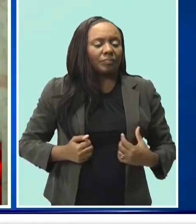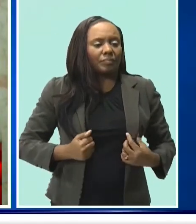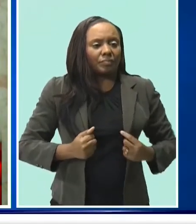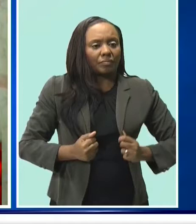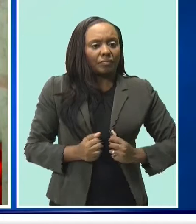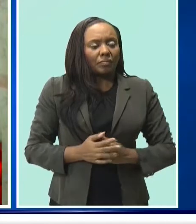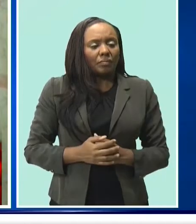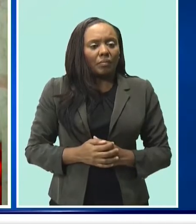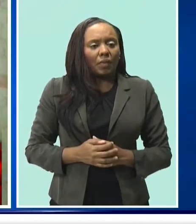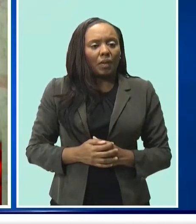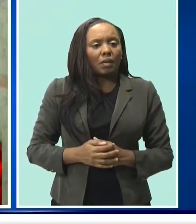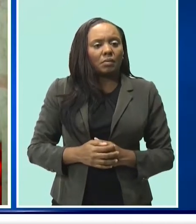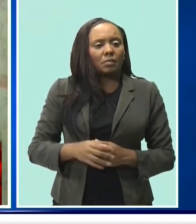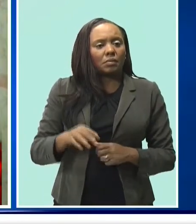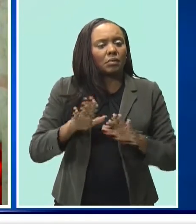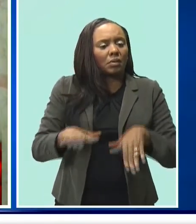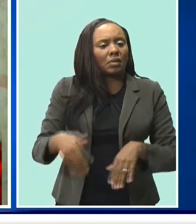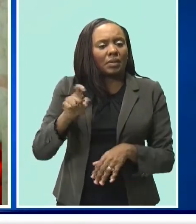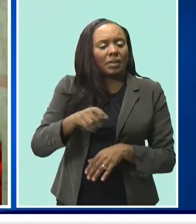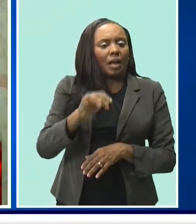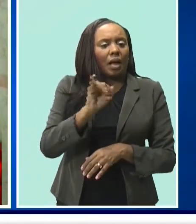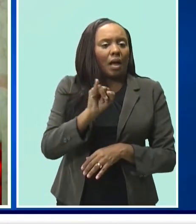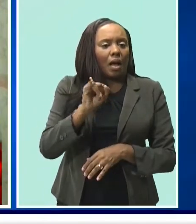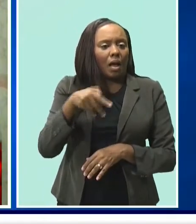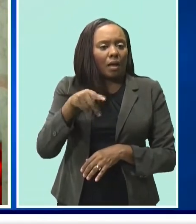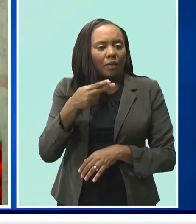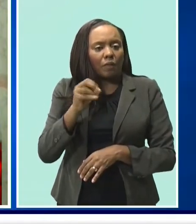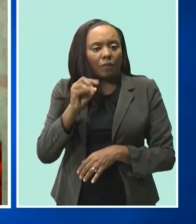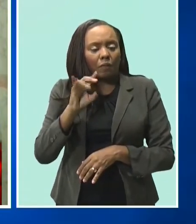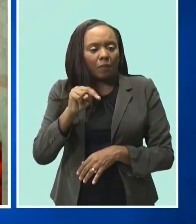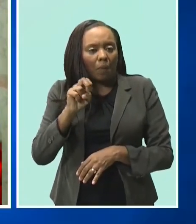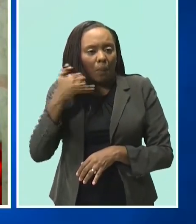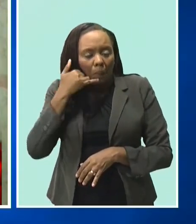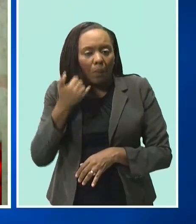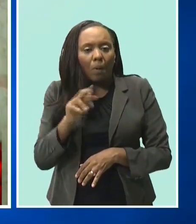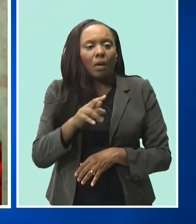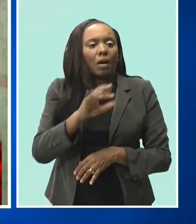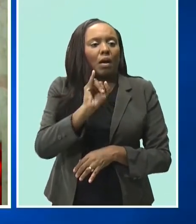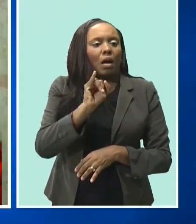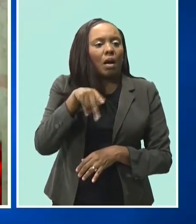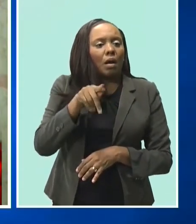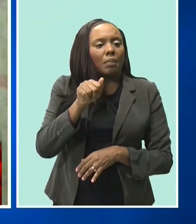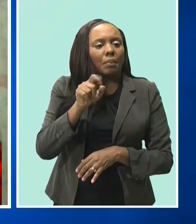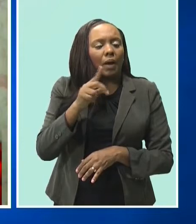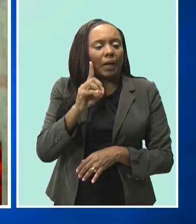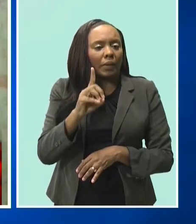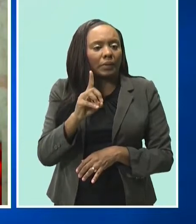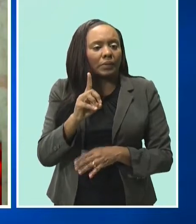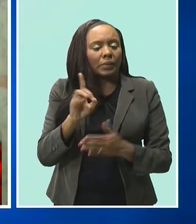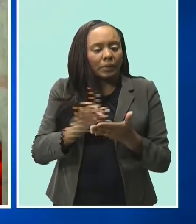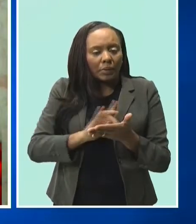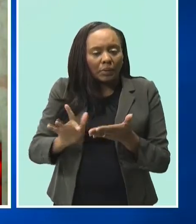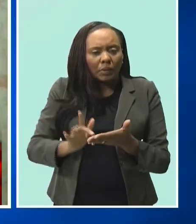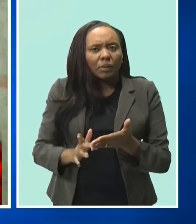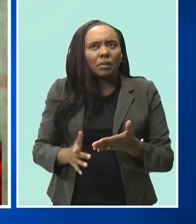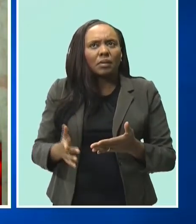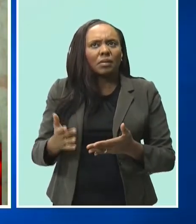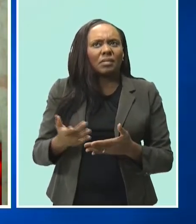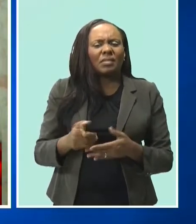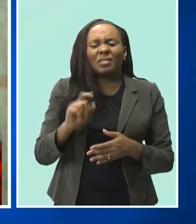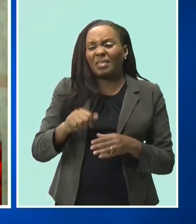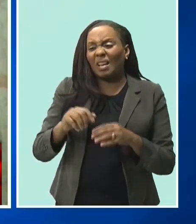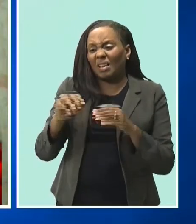Well, this update just in. A 31-year-old Barbadian man has been diagnosed as the country's latest positive COVID-19